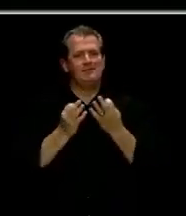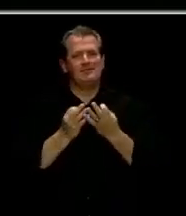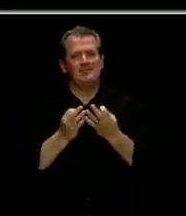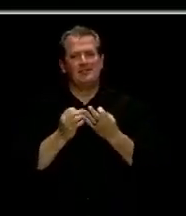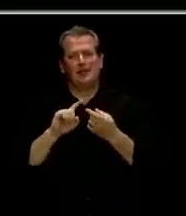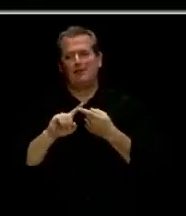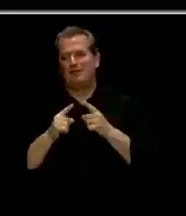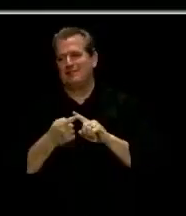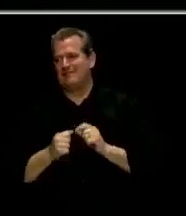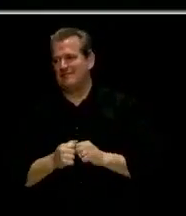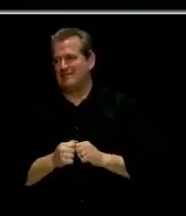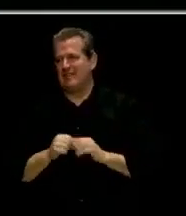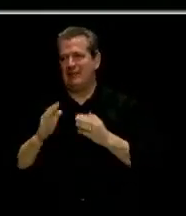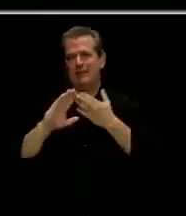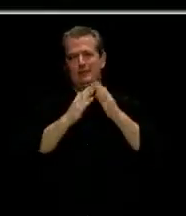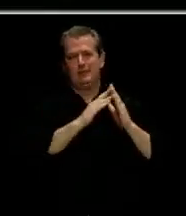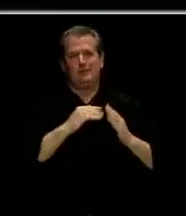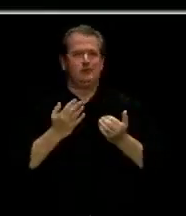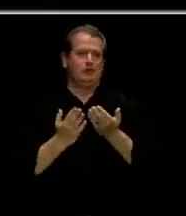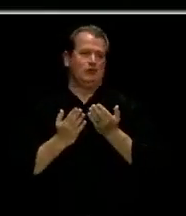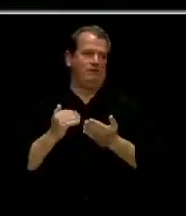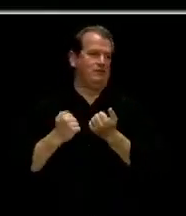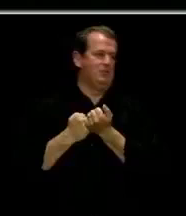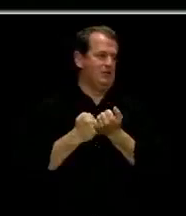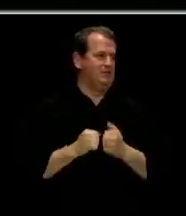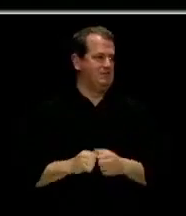the friends, and the community we serve.